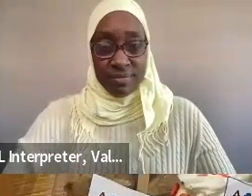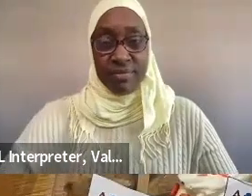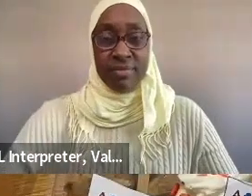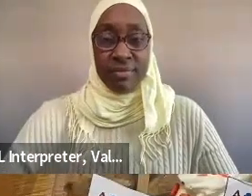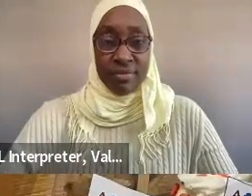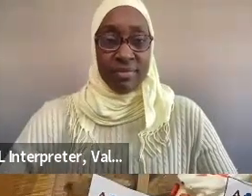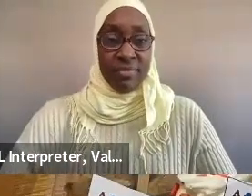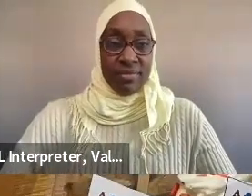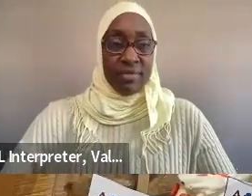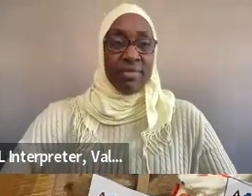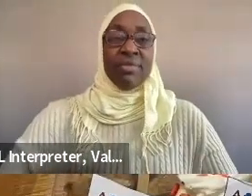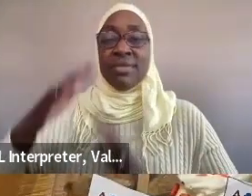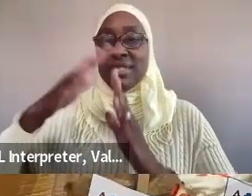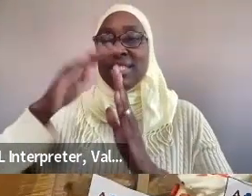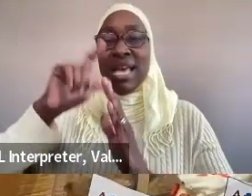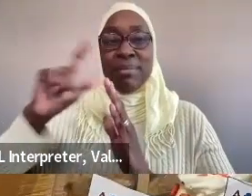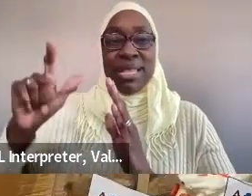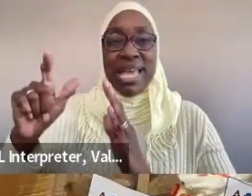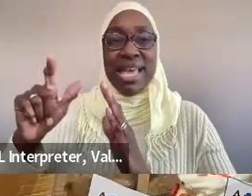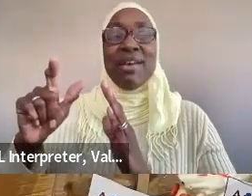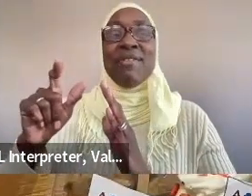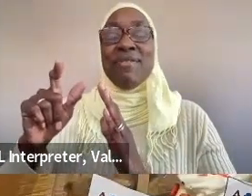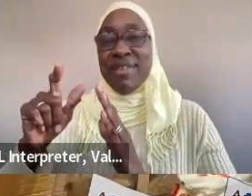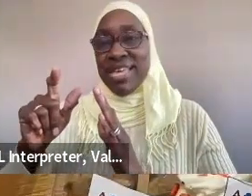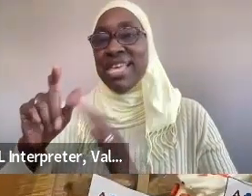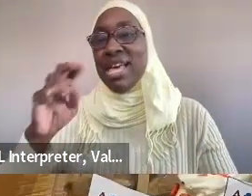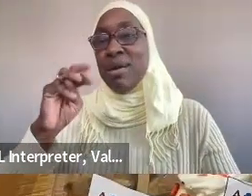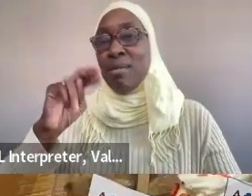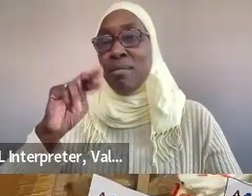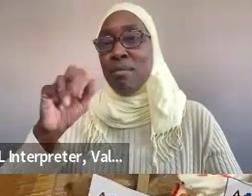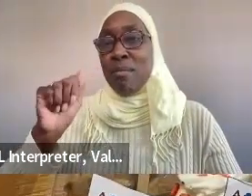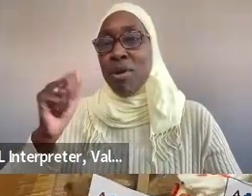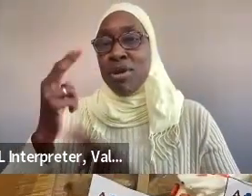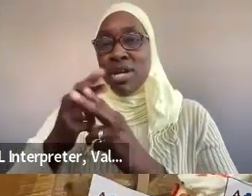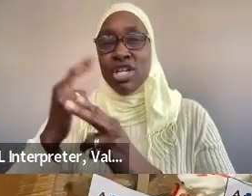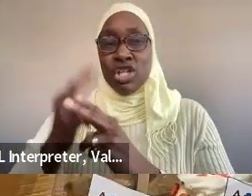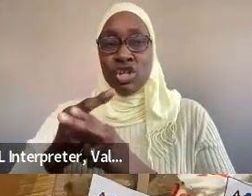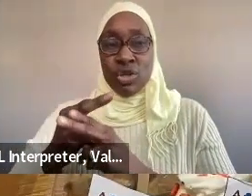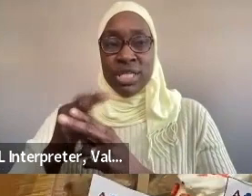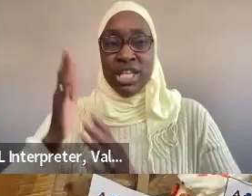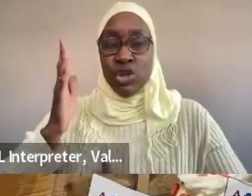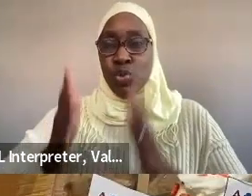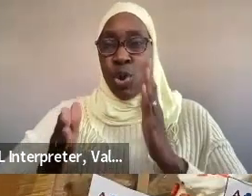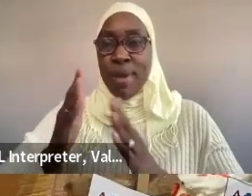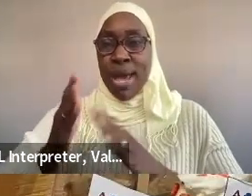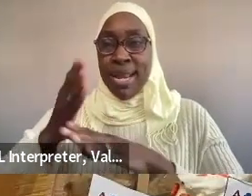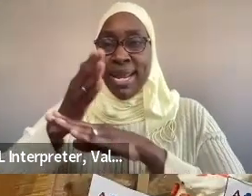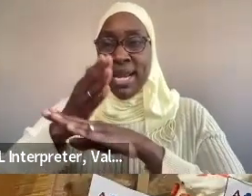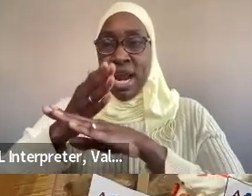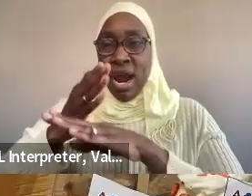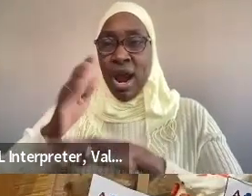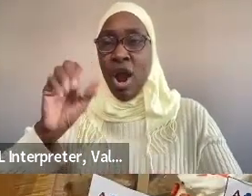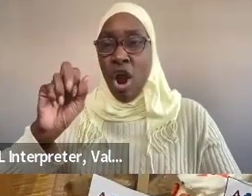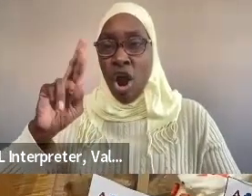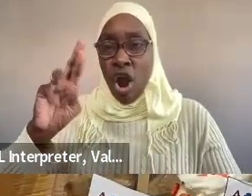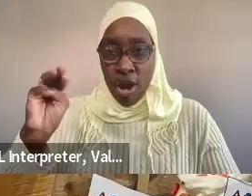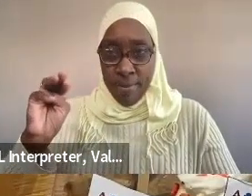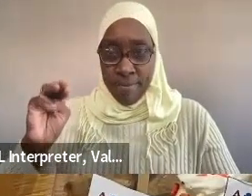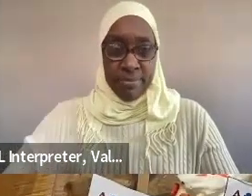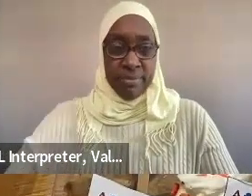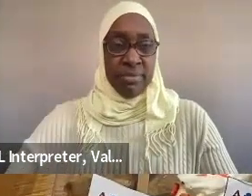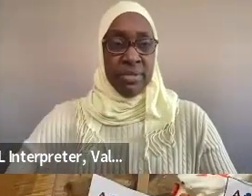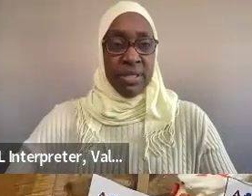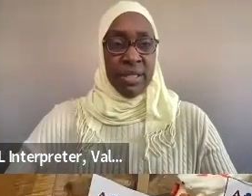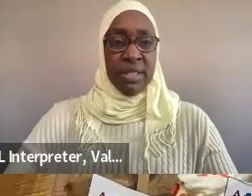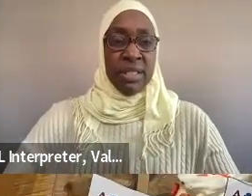Mona using the robotic arm created by Samantha Johnson. Yeah. And the